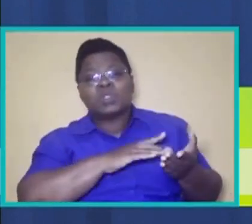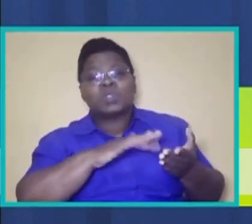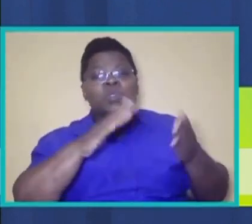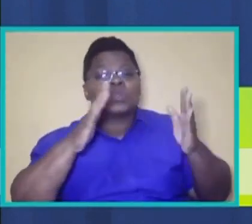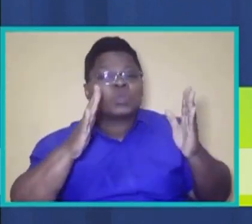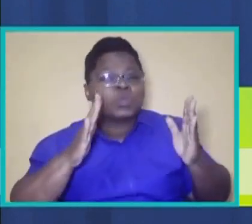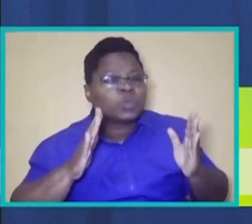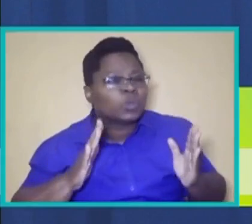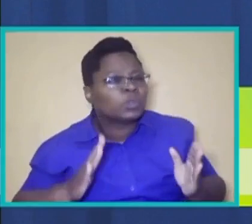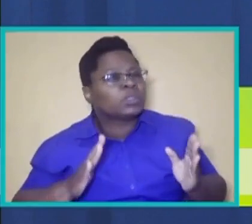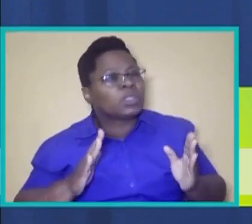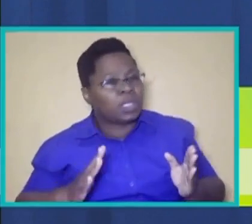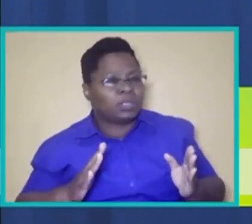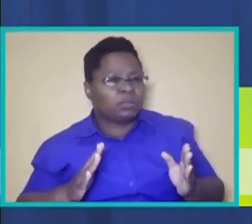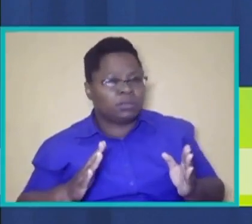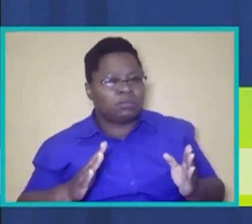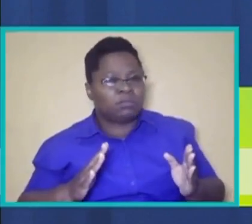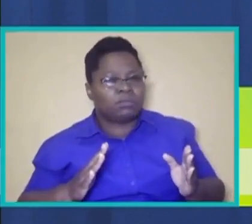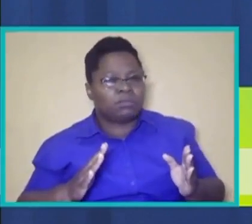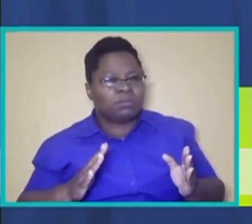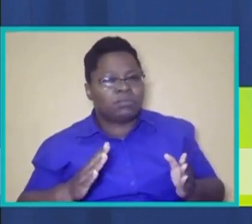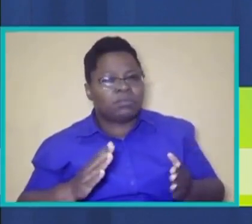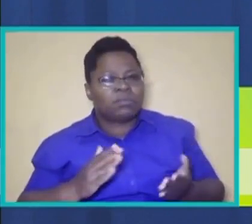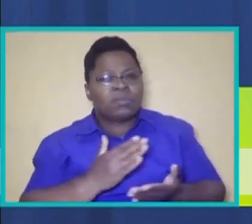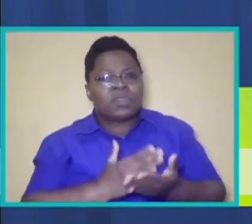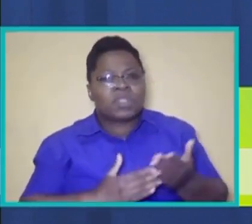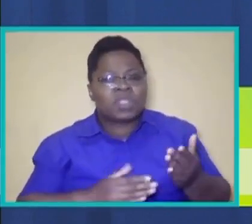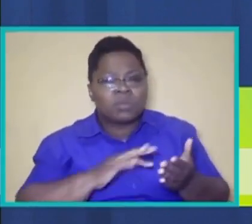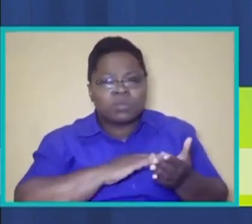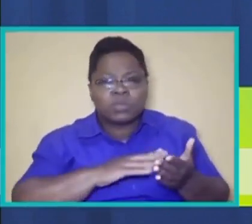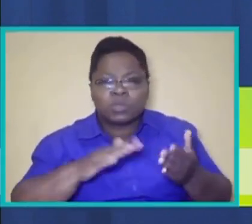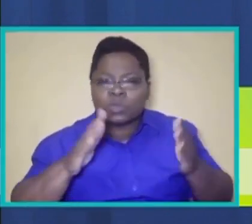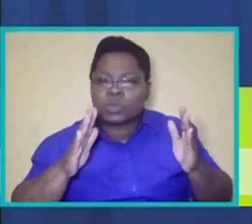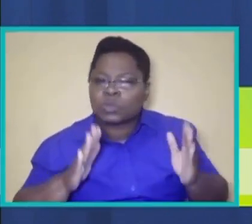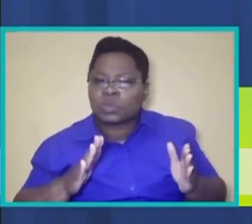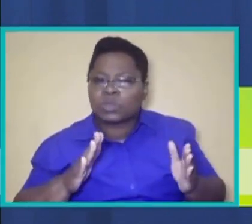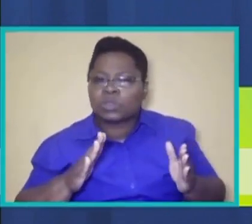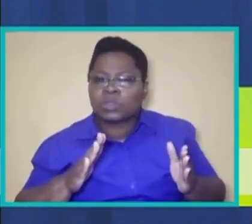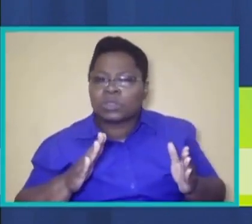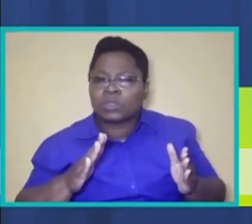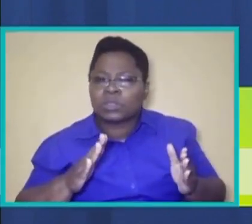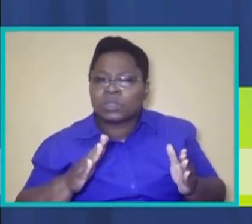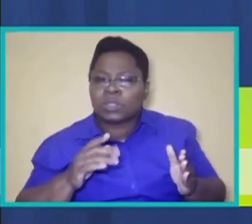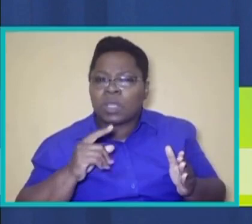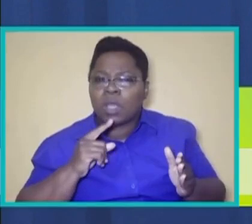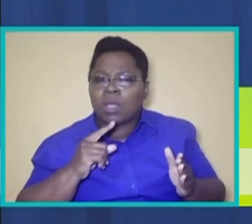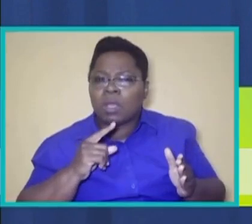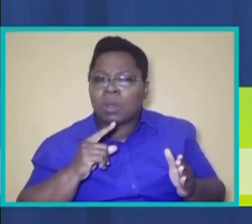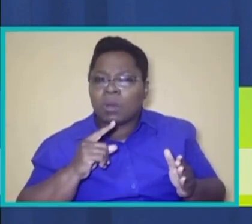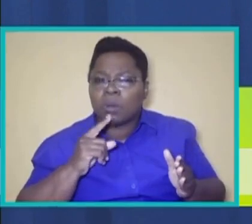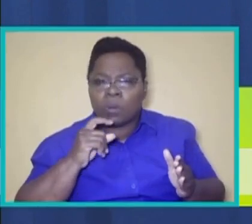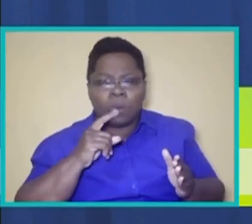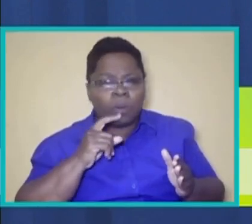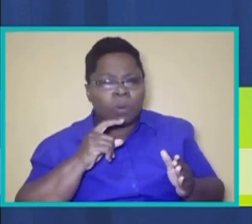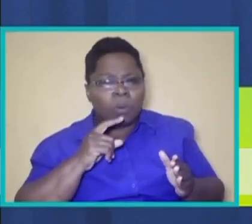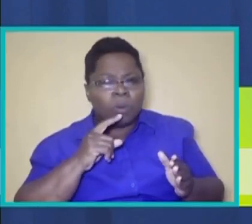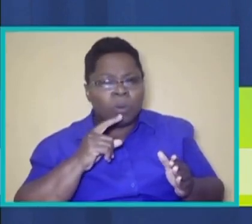And the teacher is trying his best or her best, and these students somehow cannot